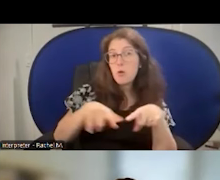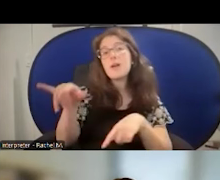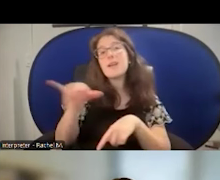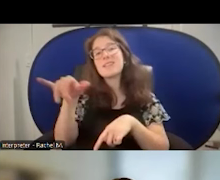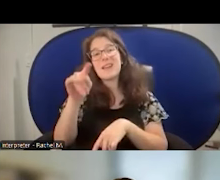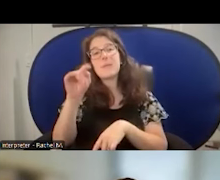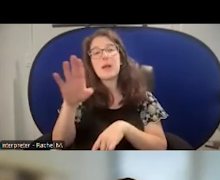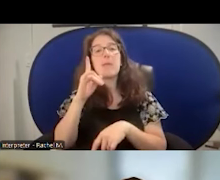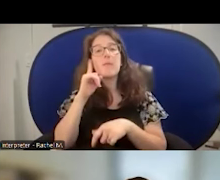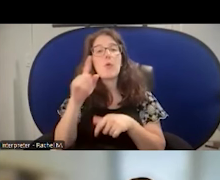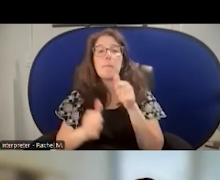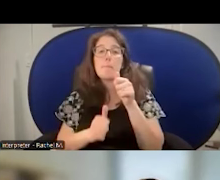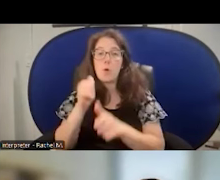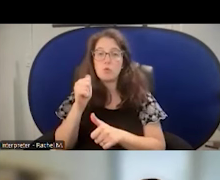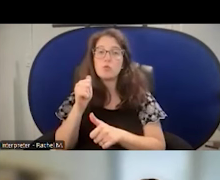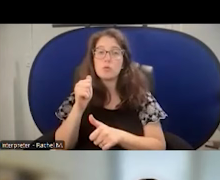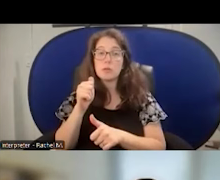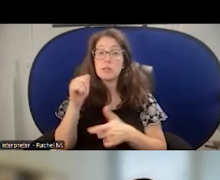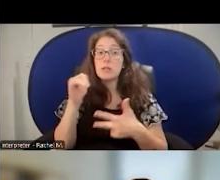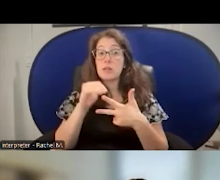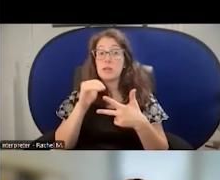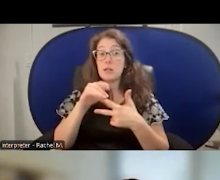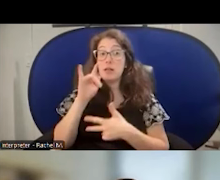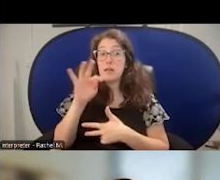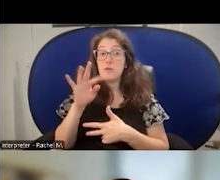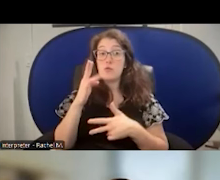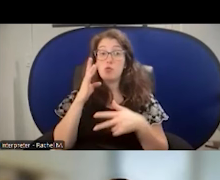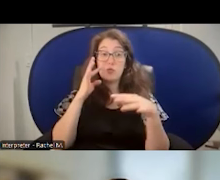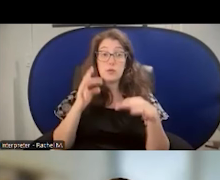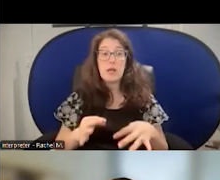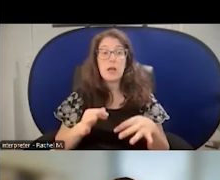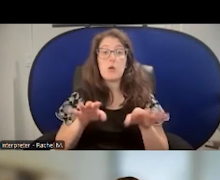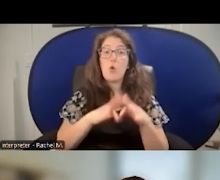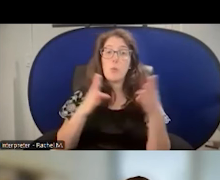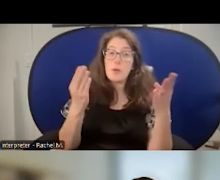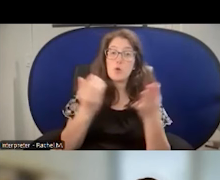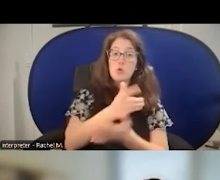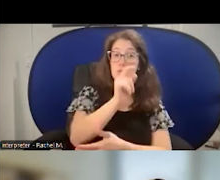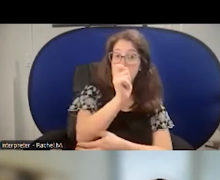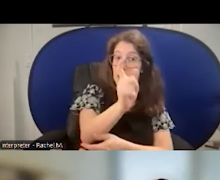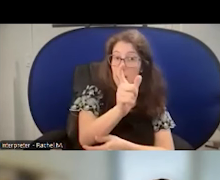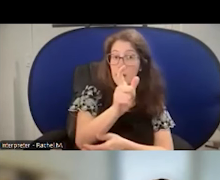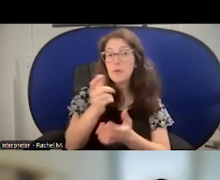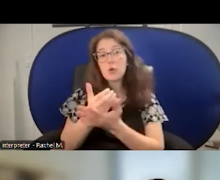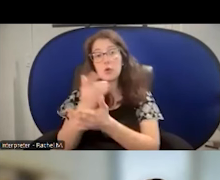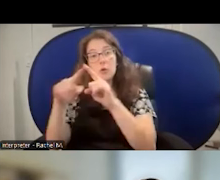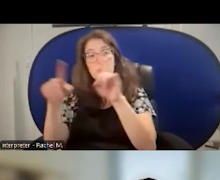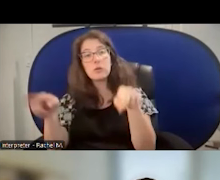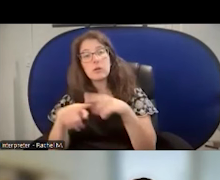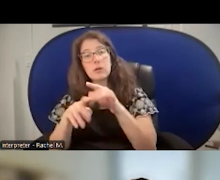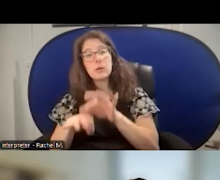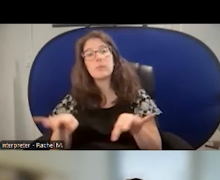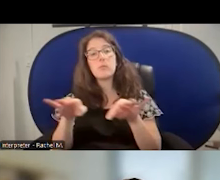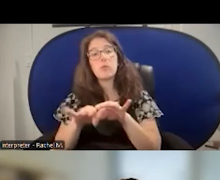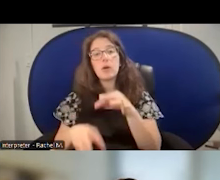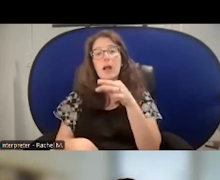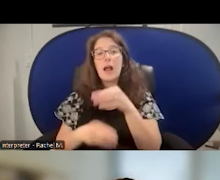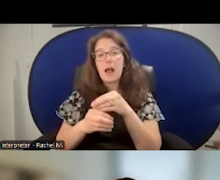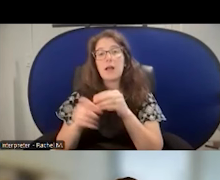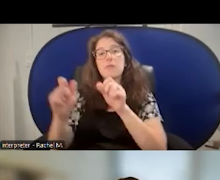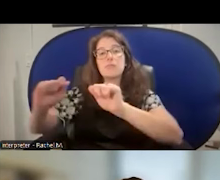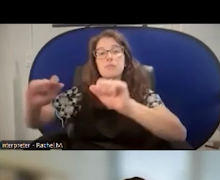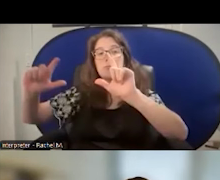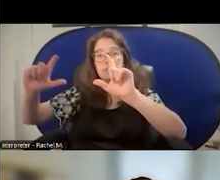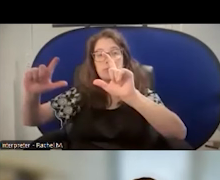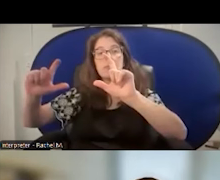most items. If you choose open in new tab or window, be sure to add that text, open in new